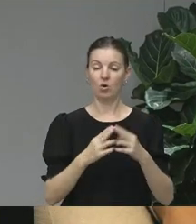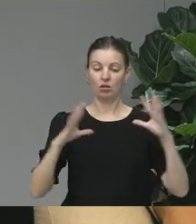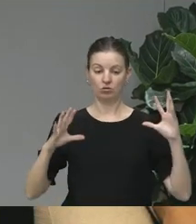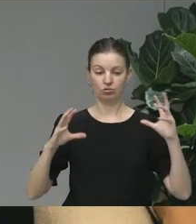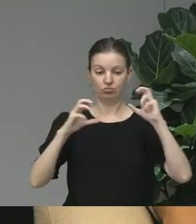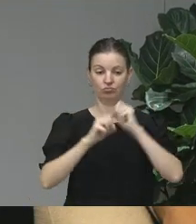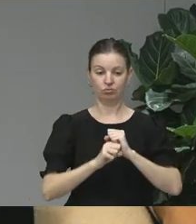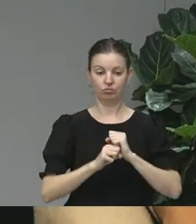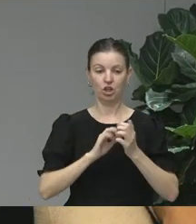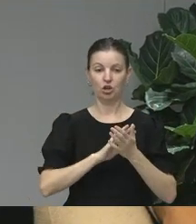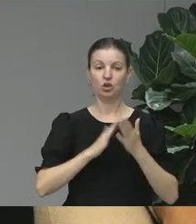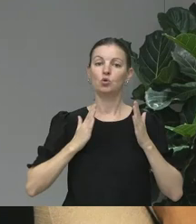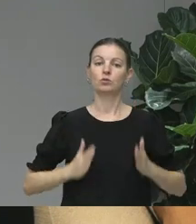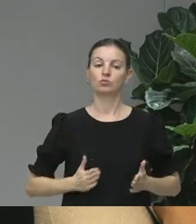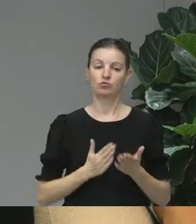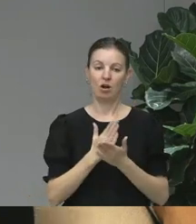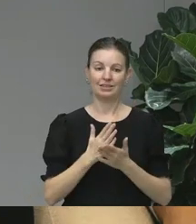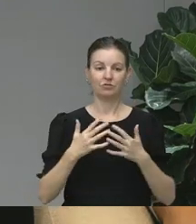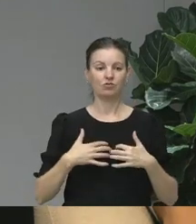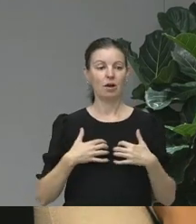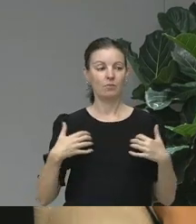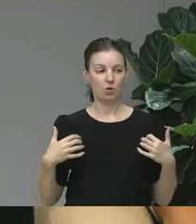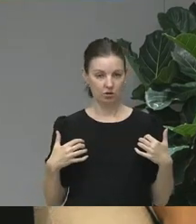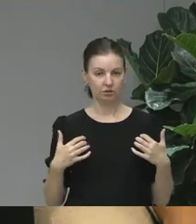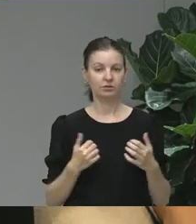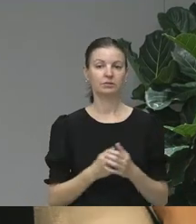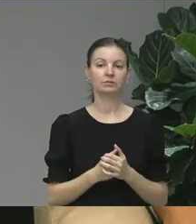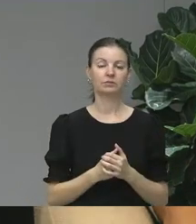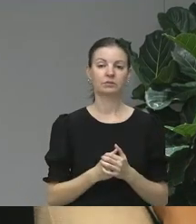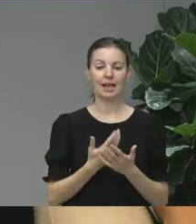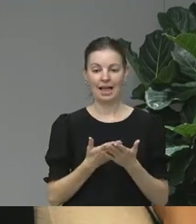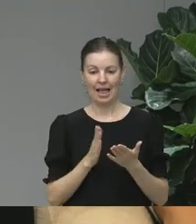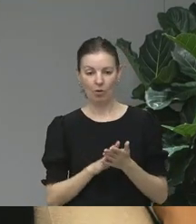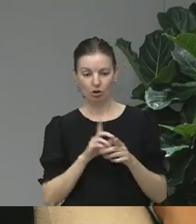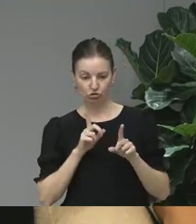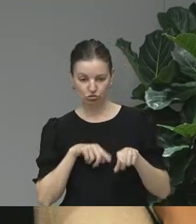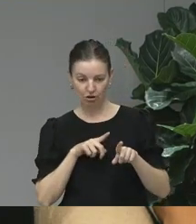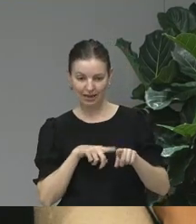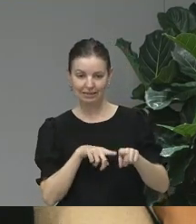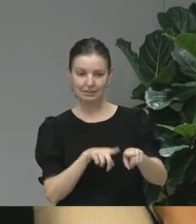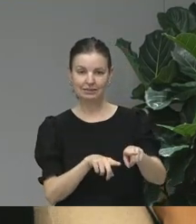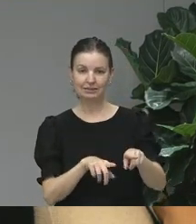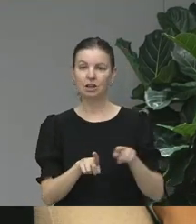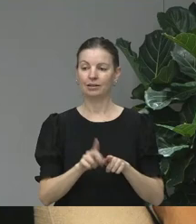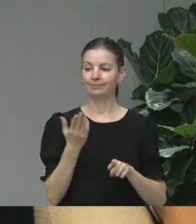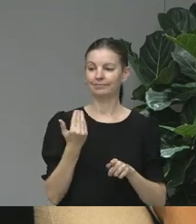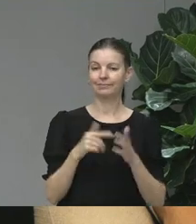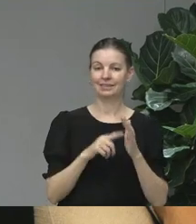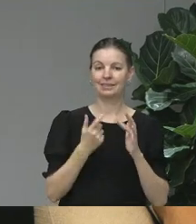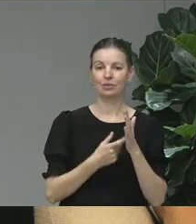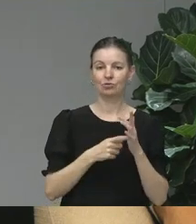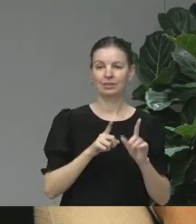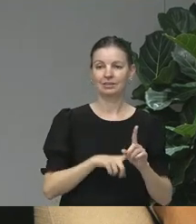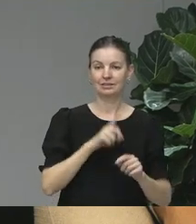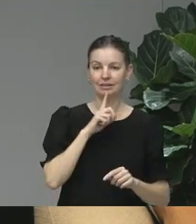rights framework initiative and the indicators, the tracking that Terry was talking about.